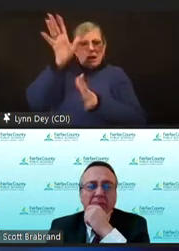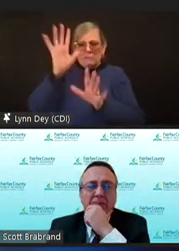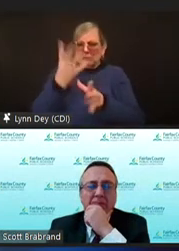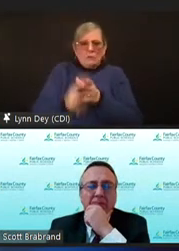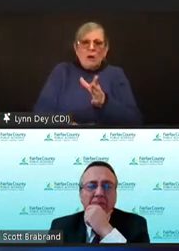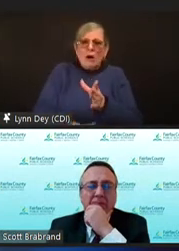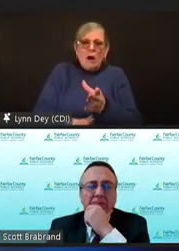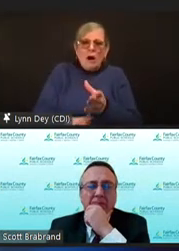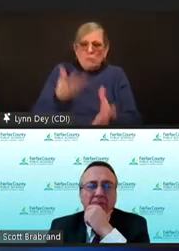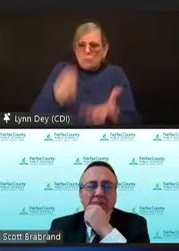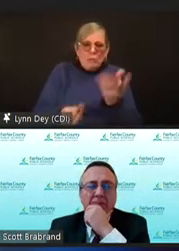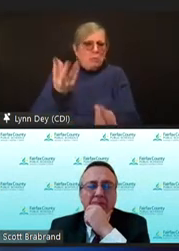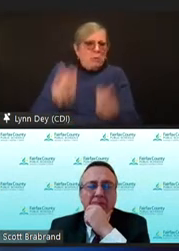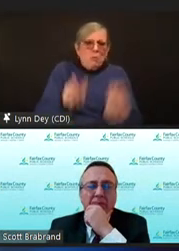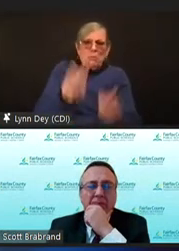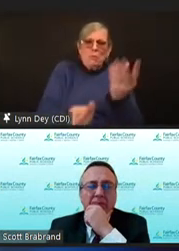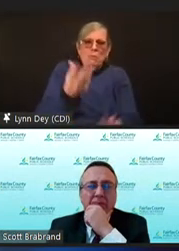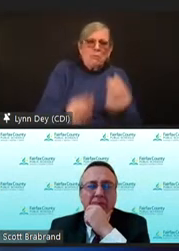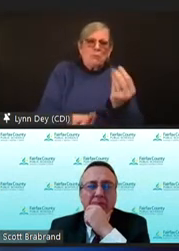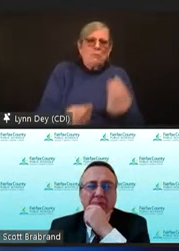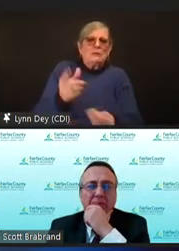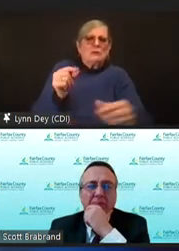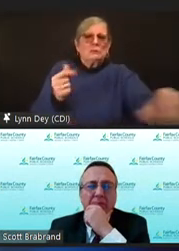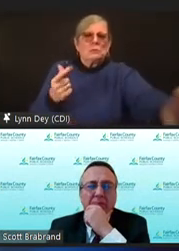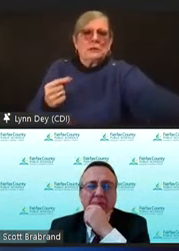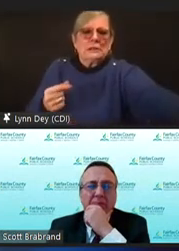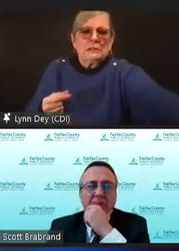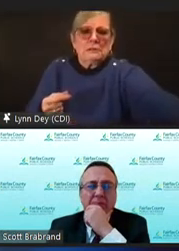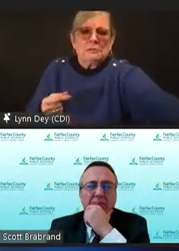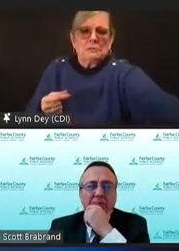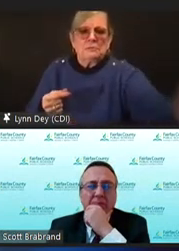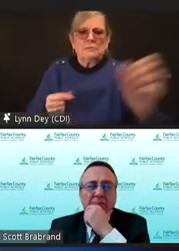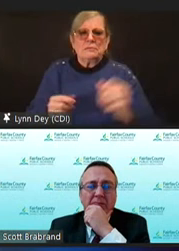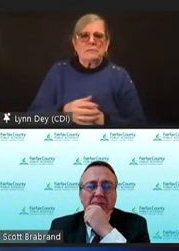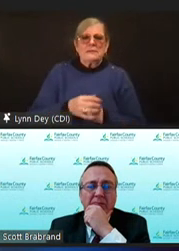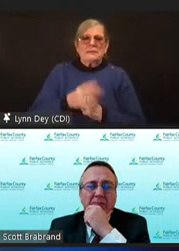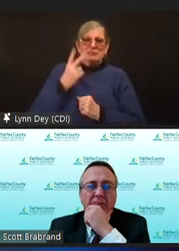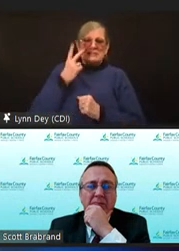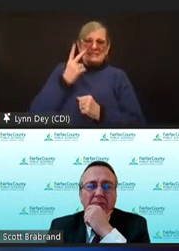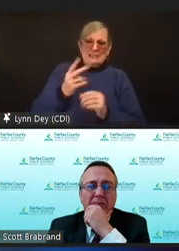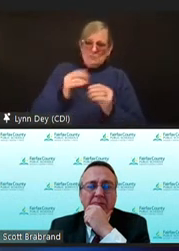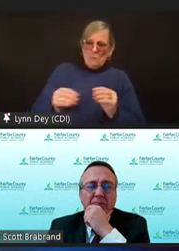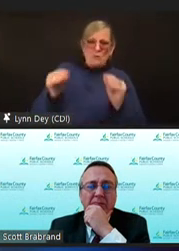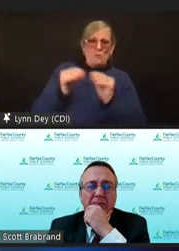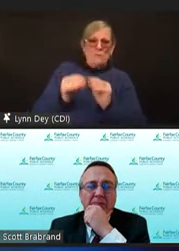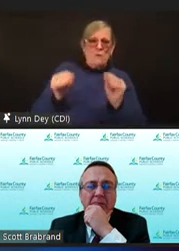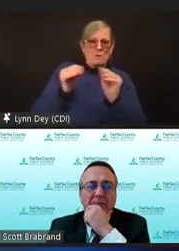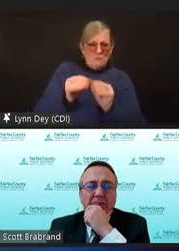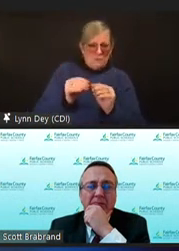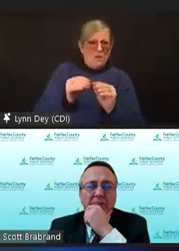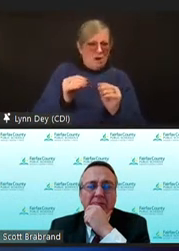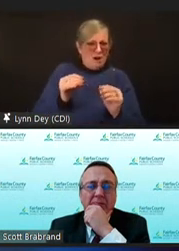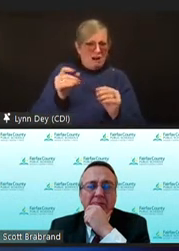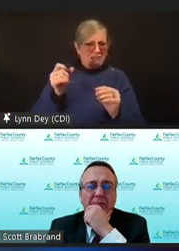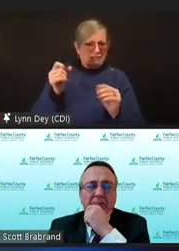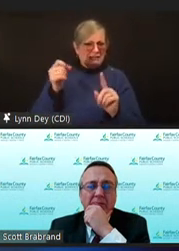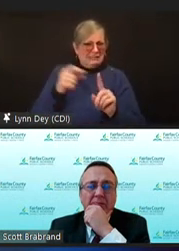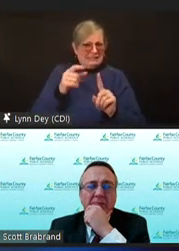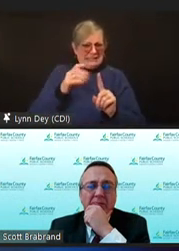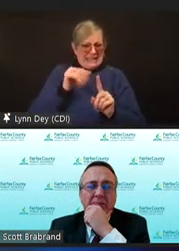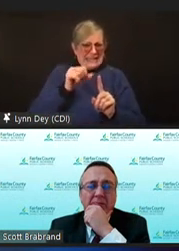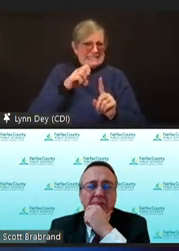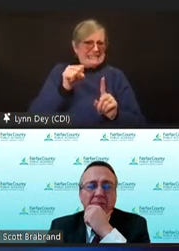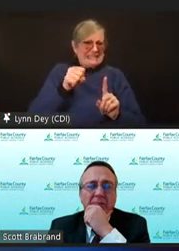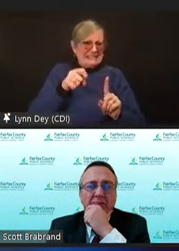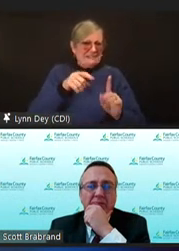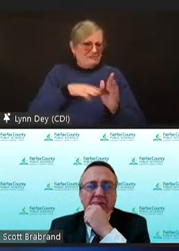number of cases coming out at this time of year, especially with kids who are in school. The whole attitude has to